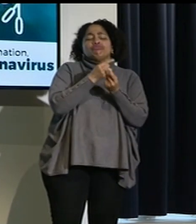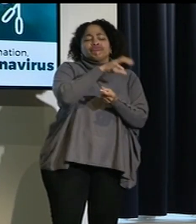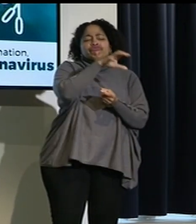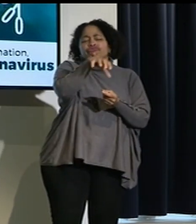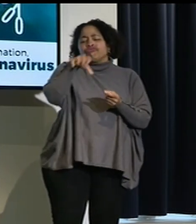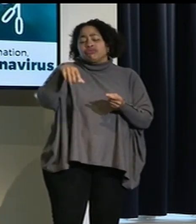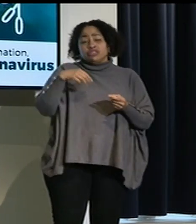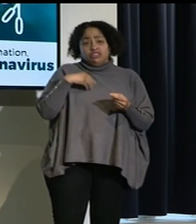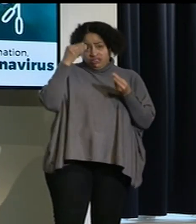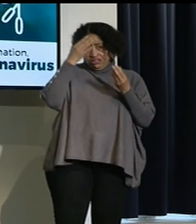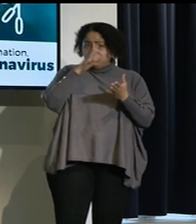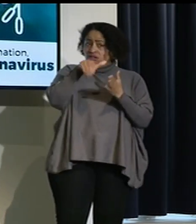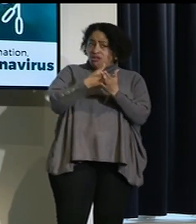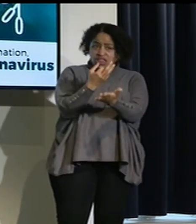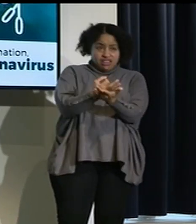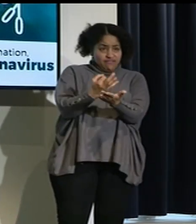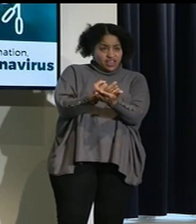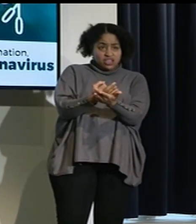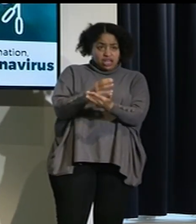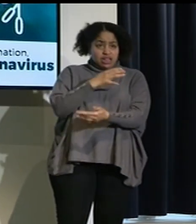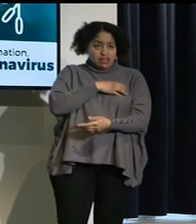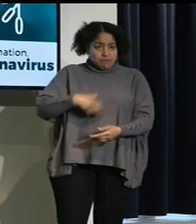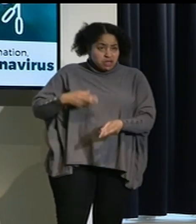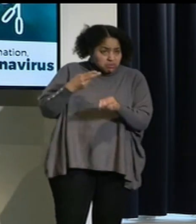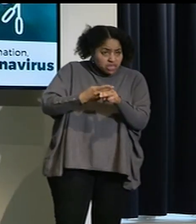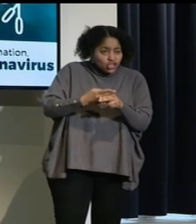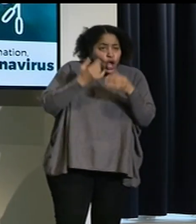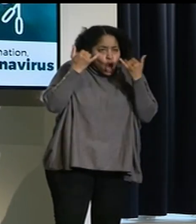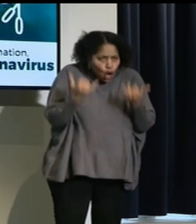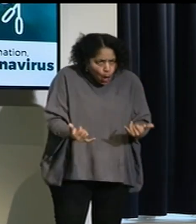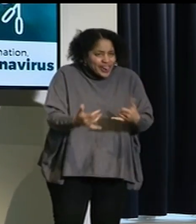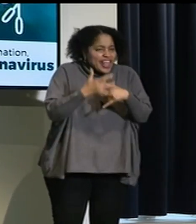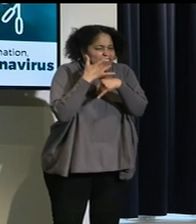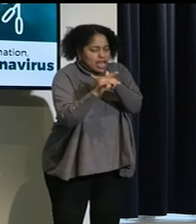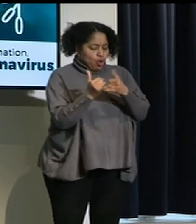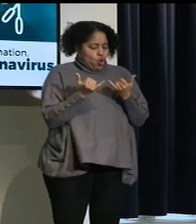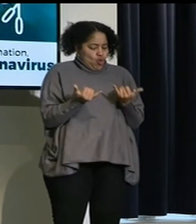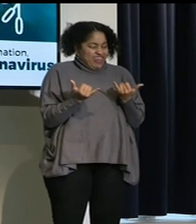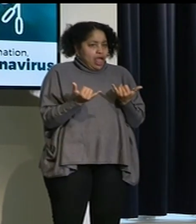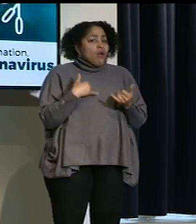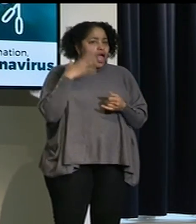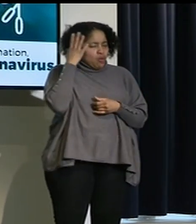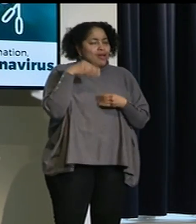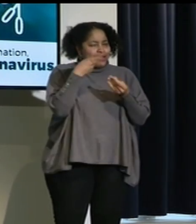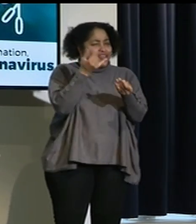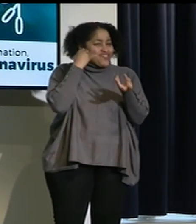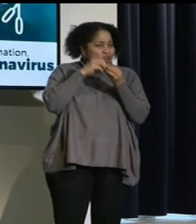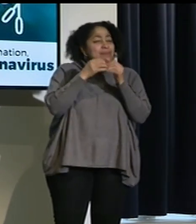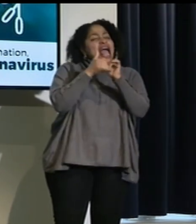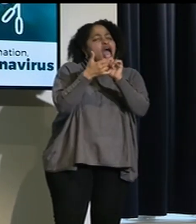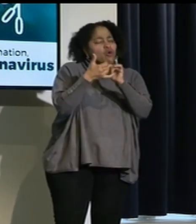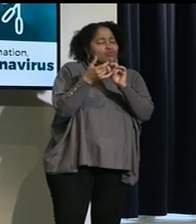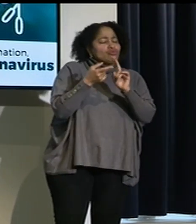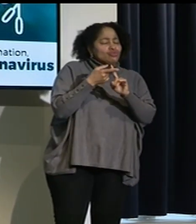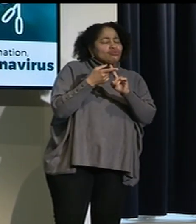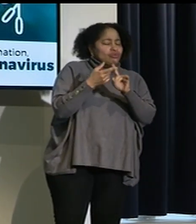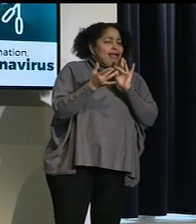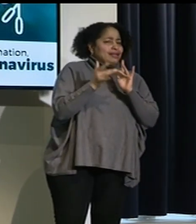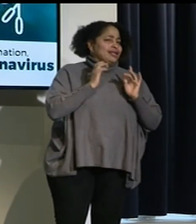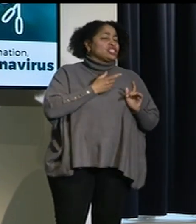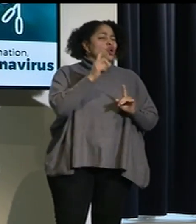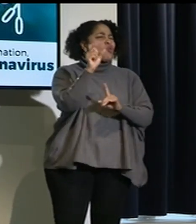of the funding that the mayor talked about is available currently today, right now, and I'll get to a phone number and how to get to us